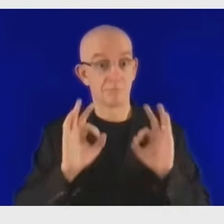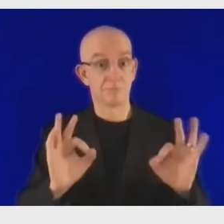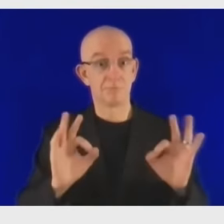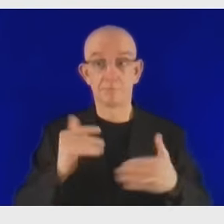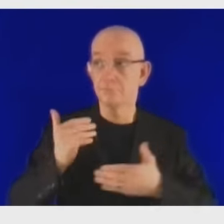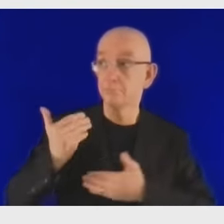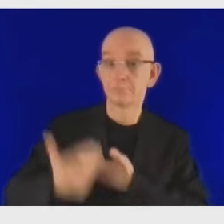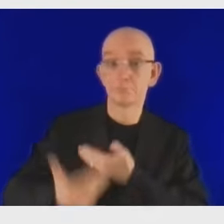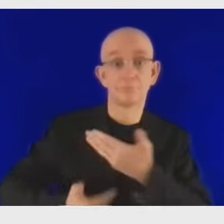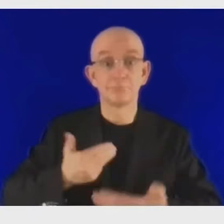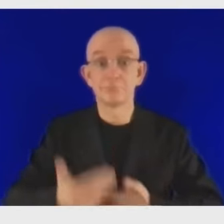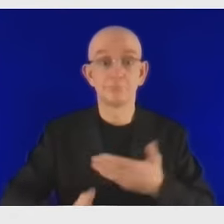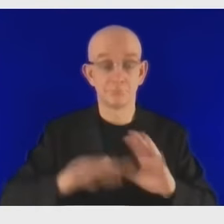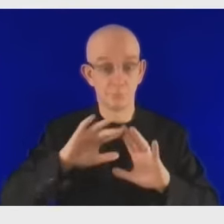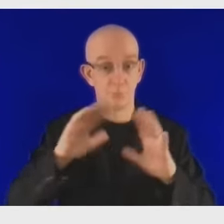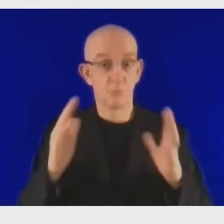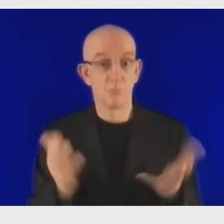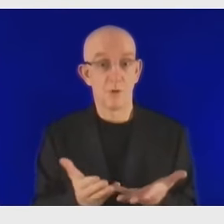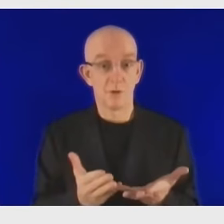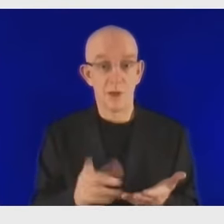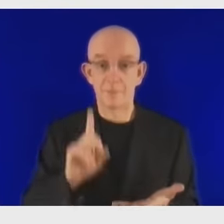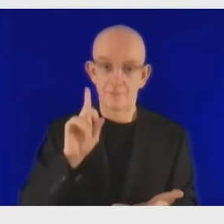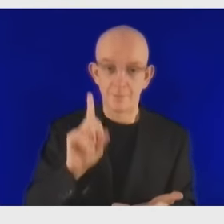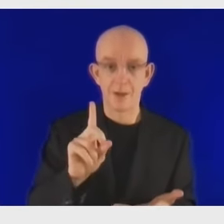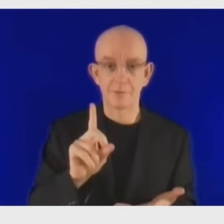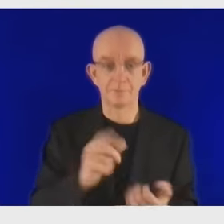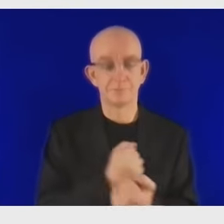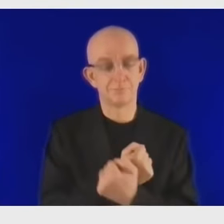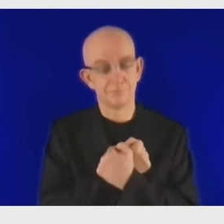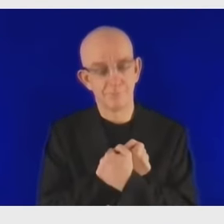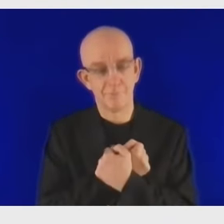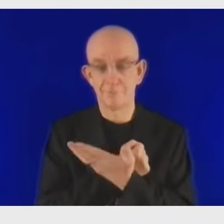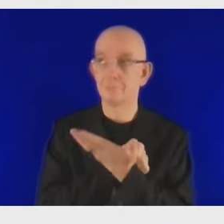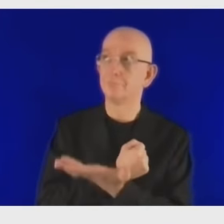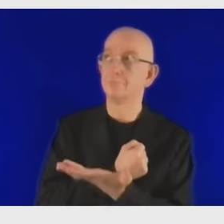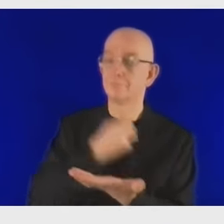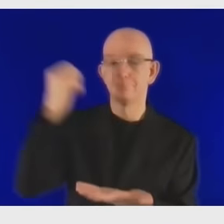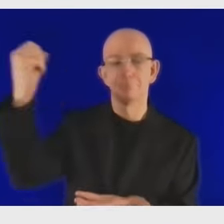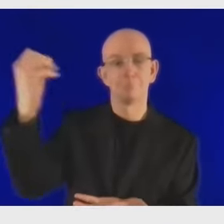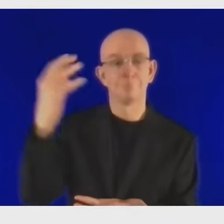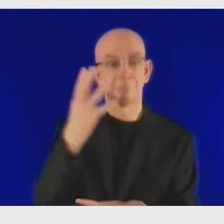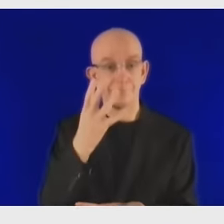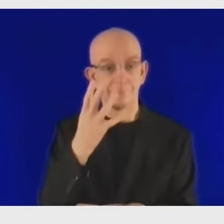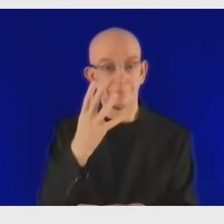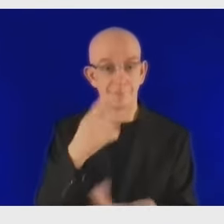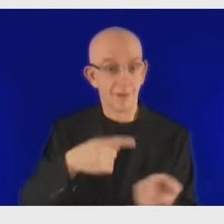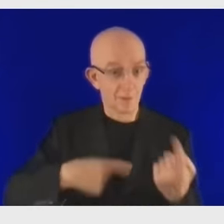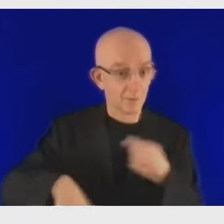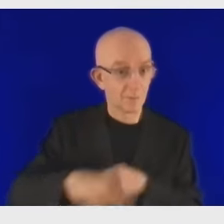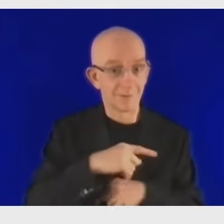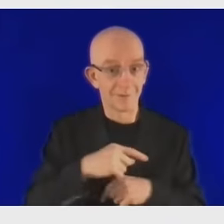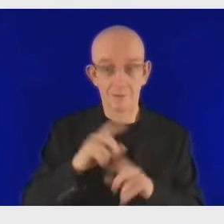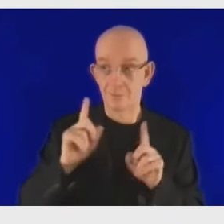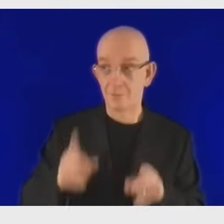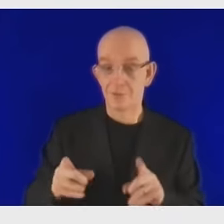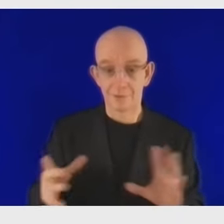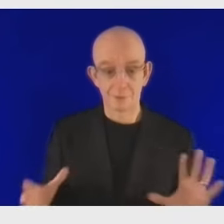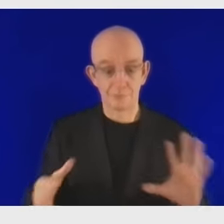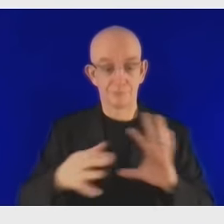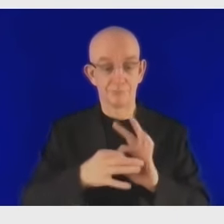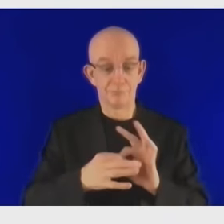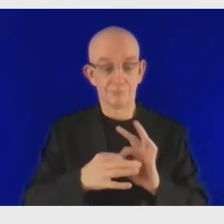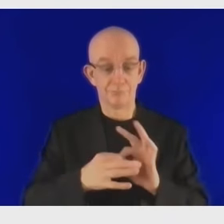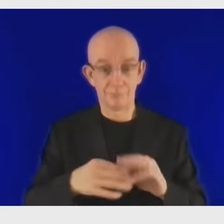these two truths as one is undeniable. Climate finance is fundamental